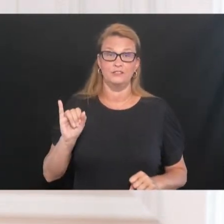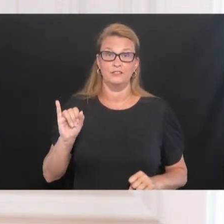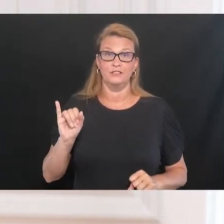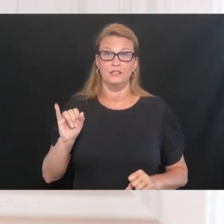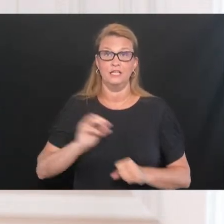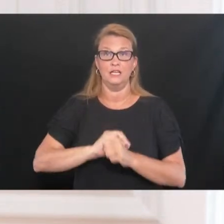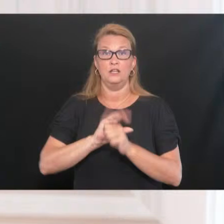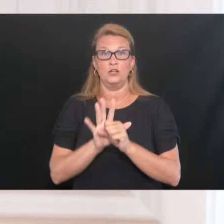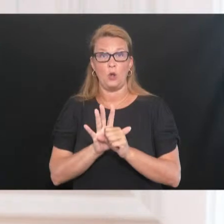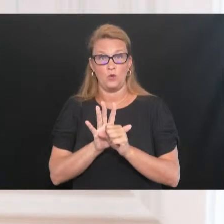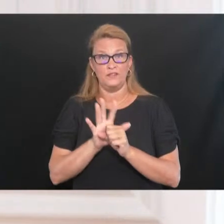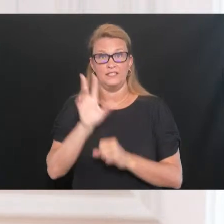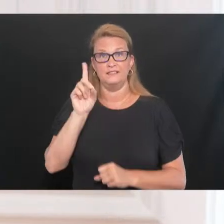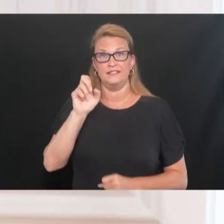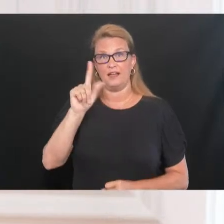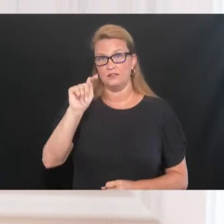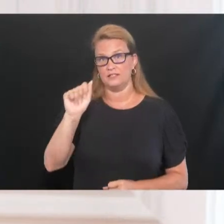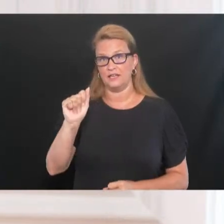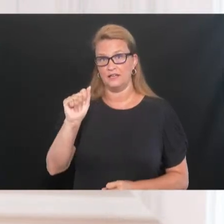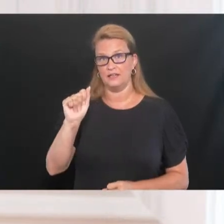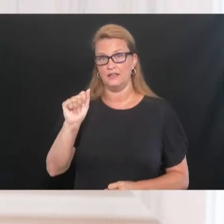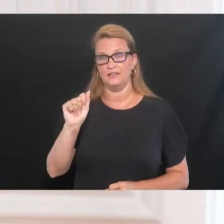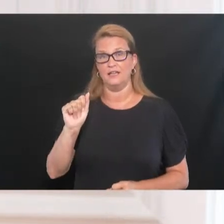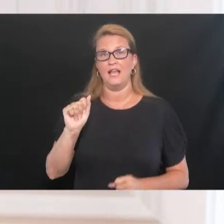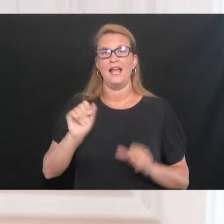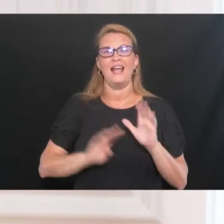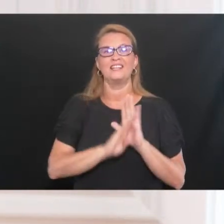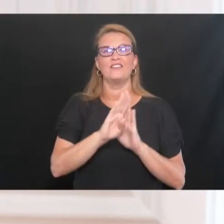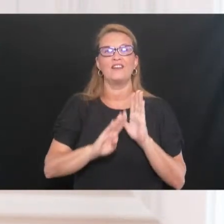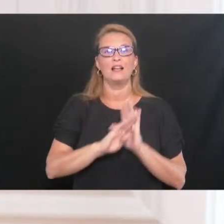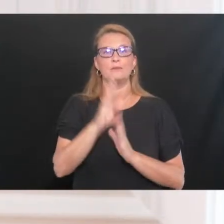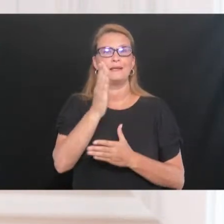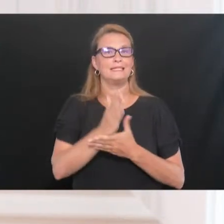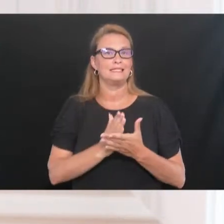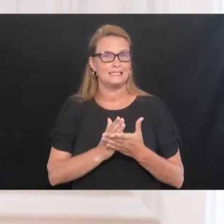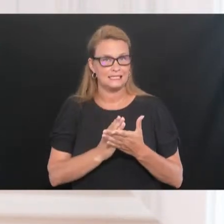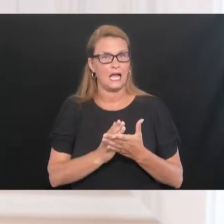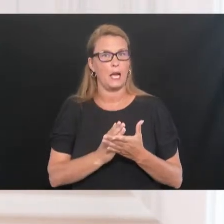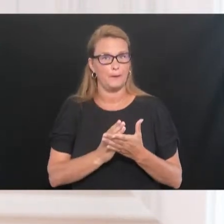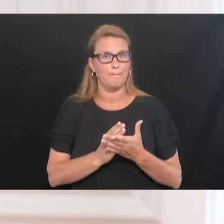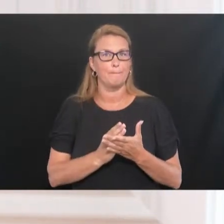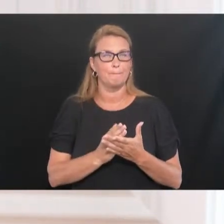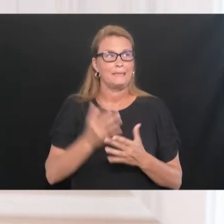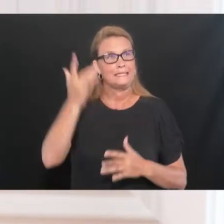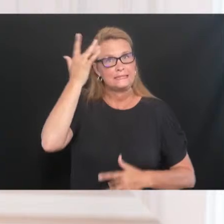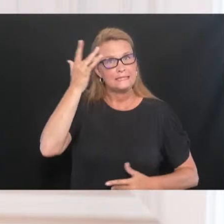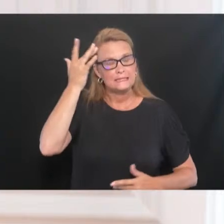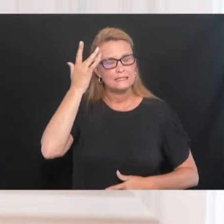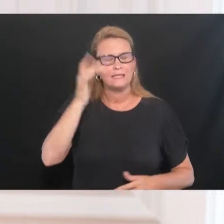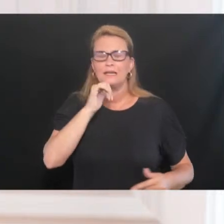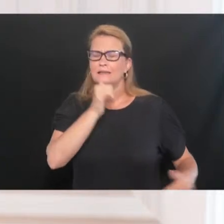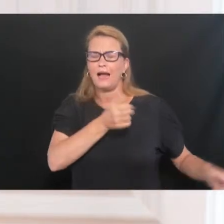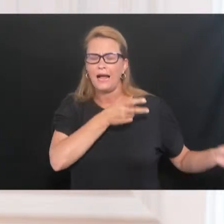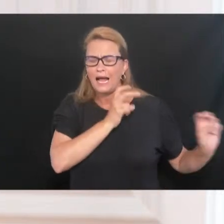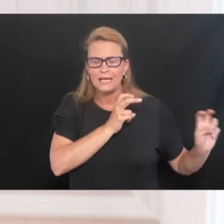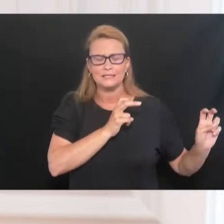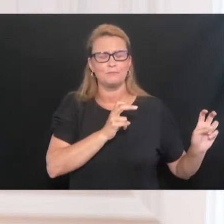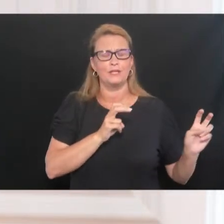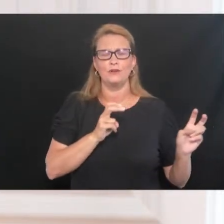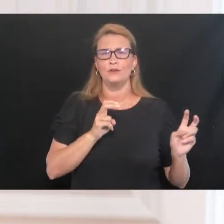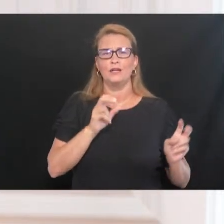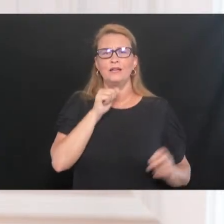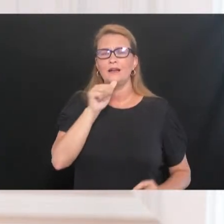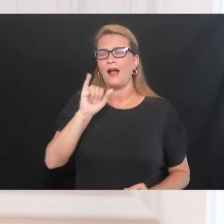COVID Delta variant, and developing some symptoms, not severe symptoms, not hospitalizations, not